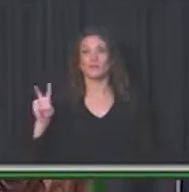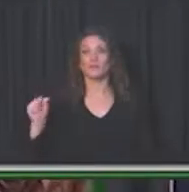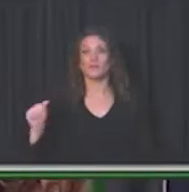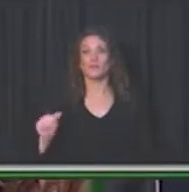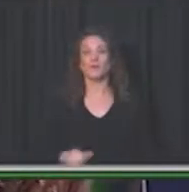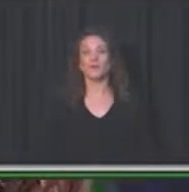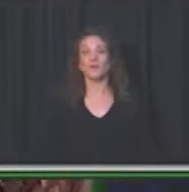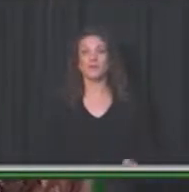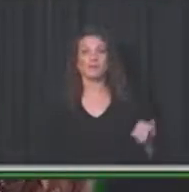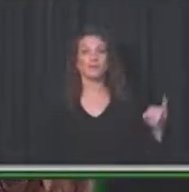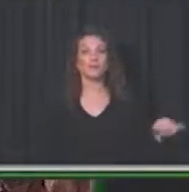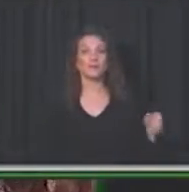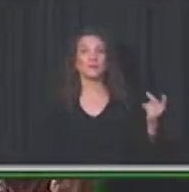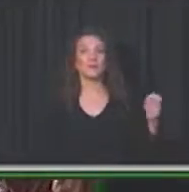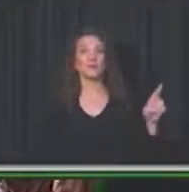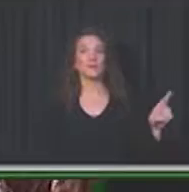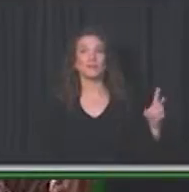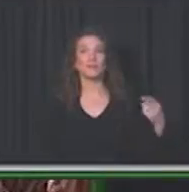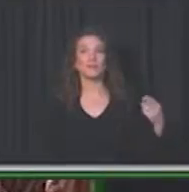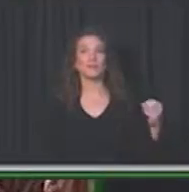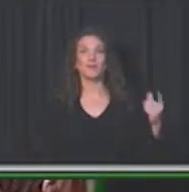Jennifer Calderon.